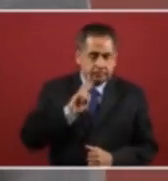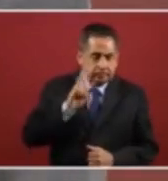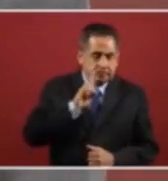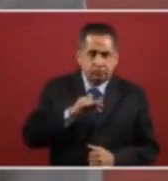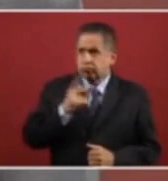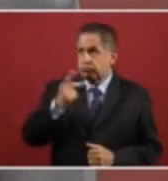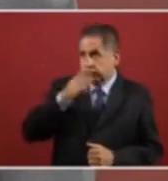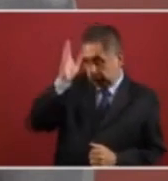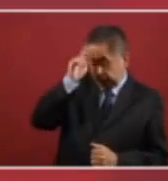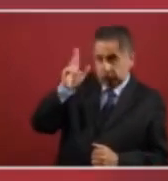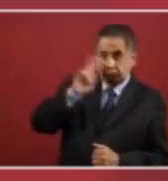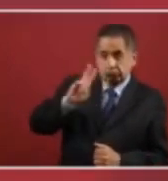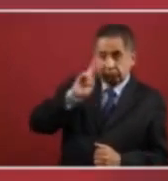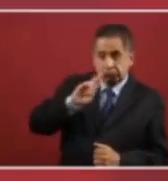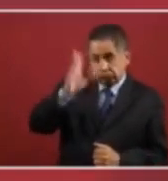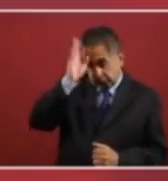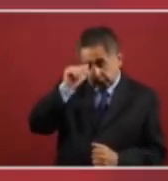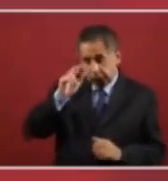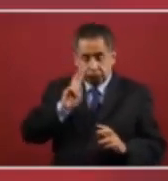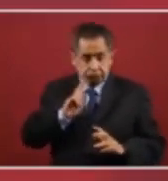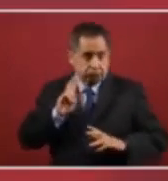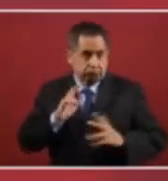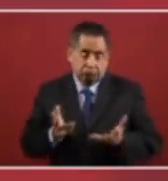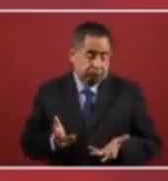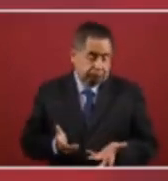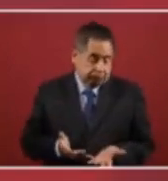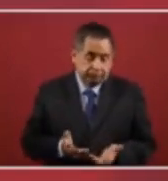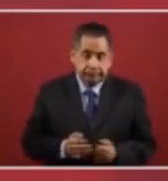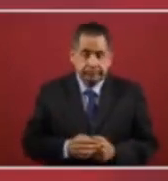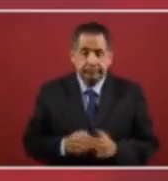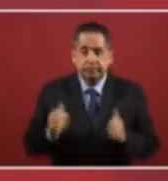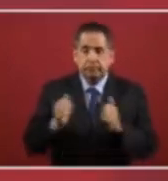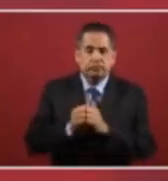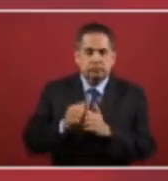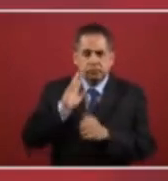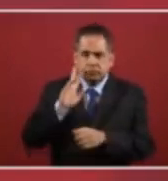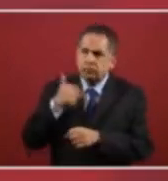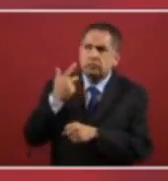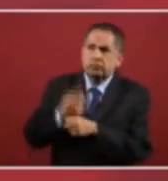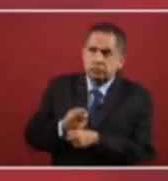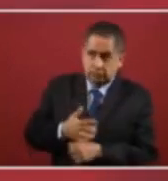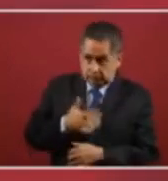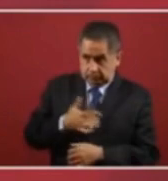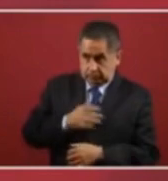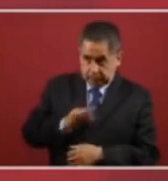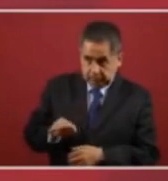is to try and find agreements with the